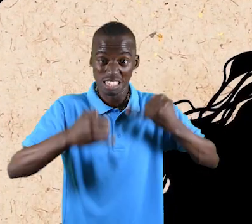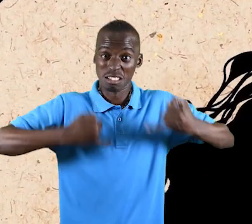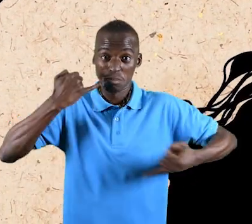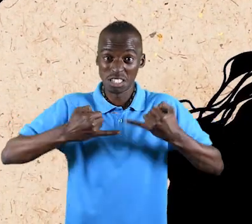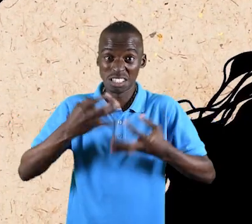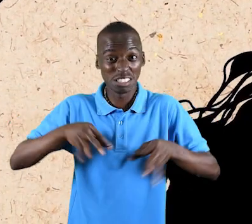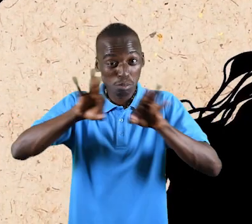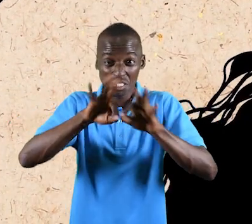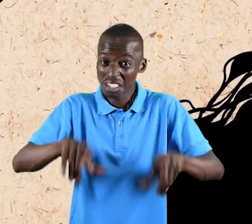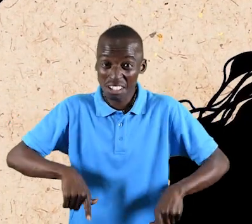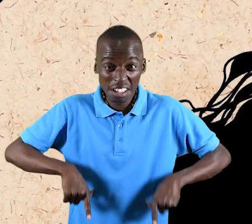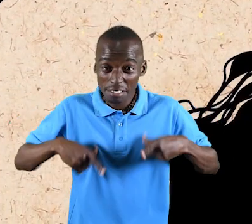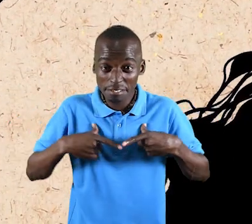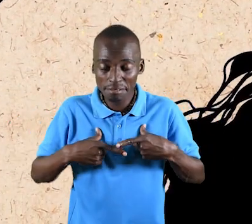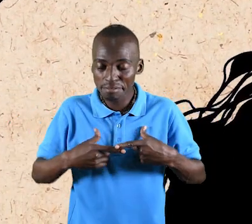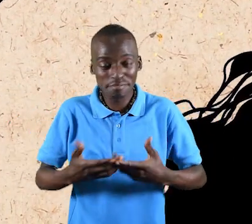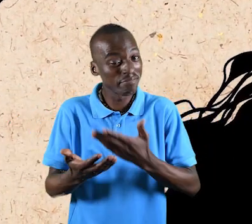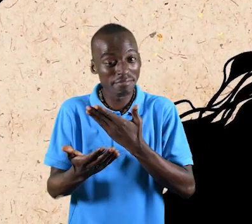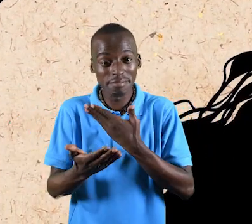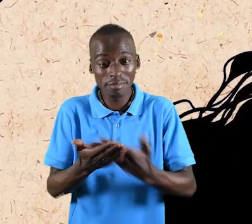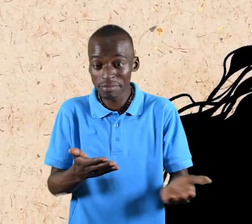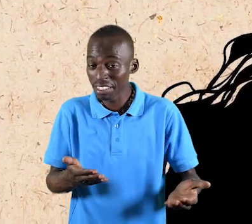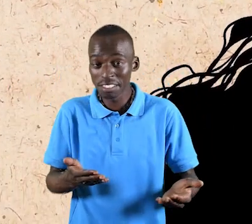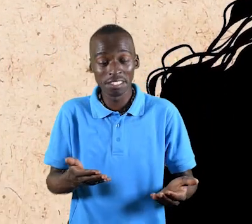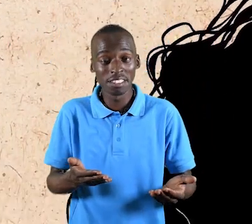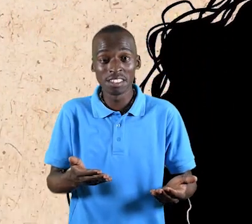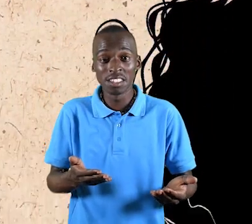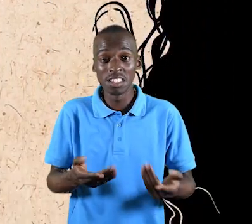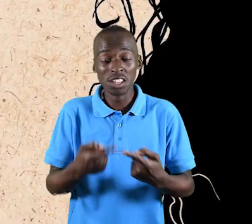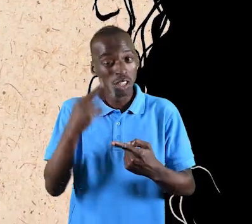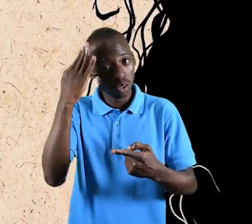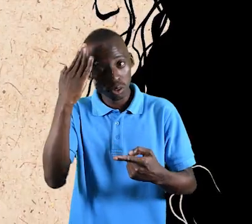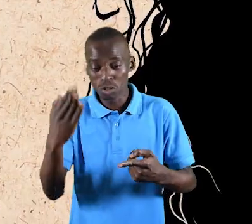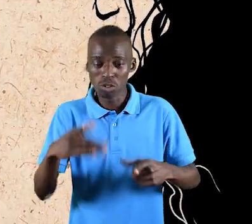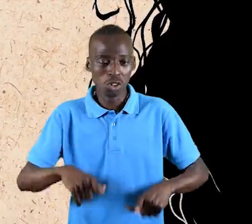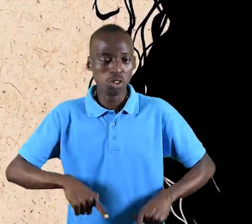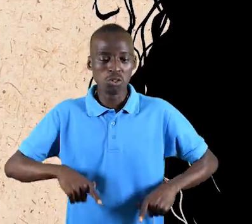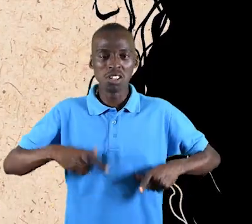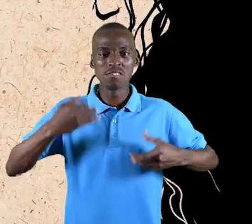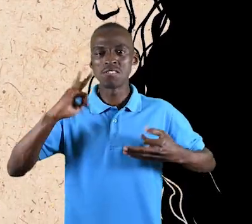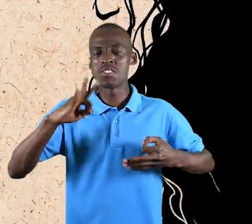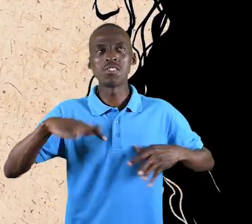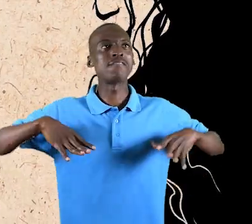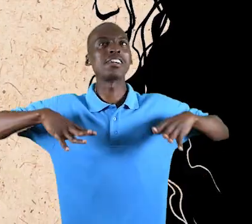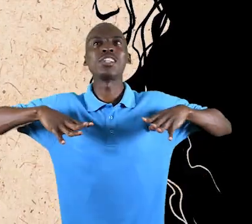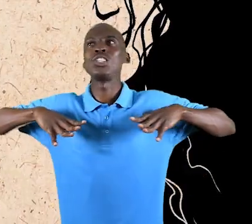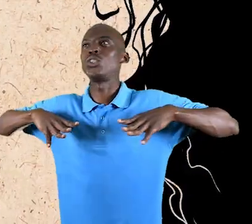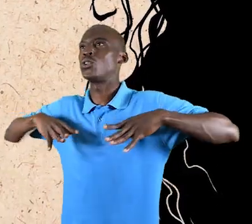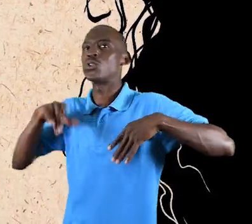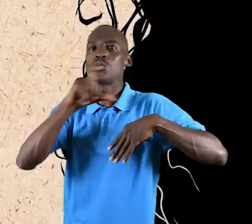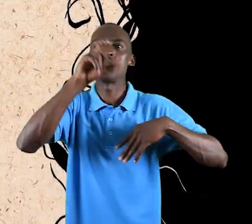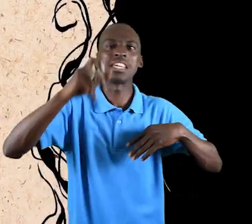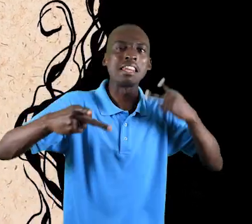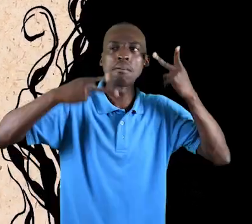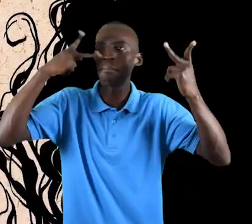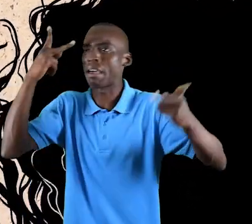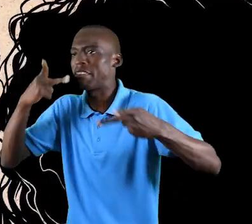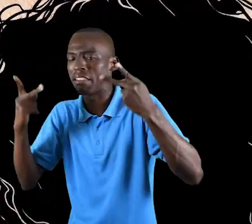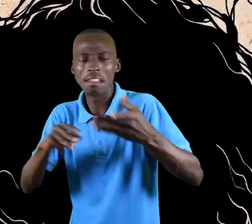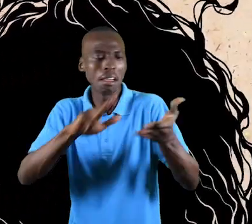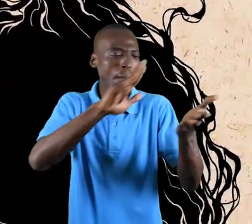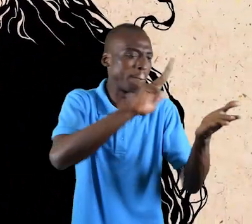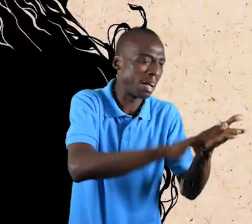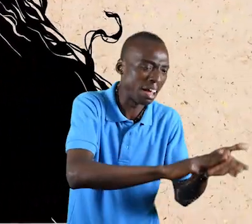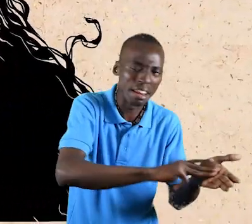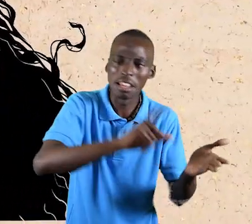make life worth it for you. Go for it. Live for your vacations, live for the weekend party. Monday